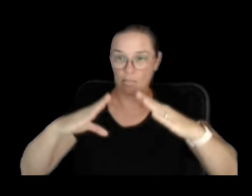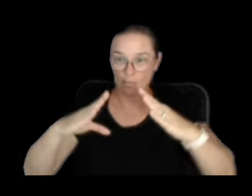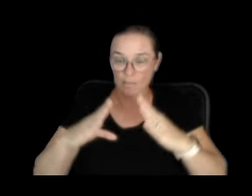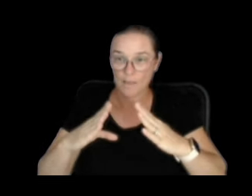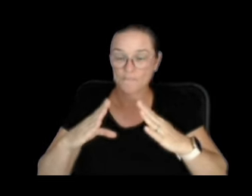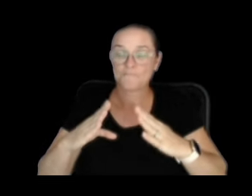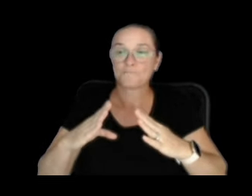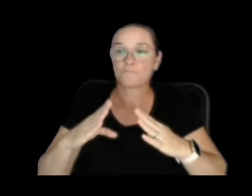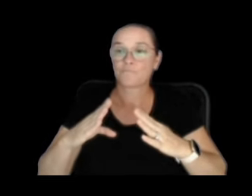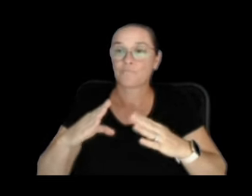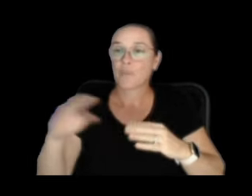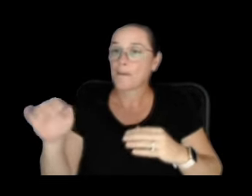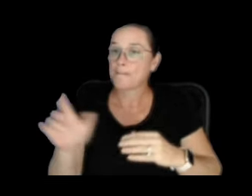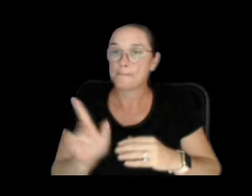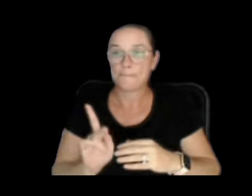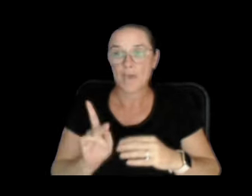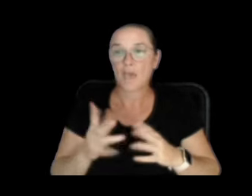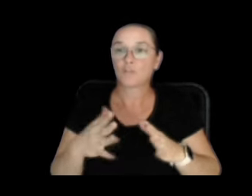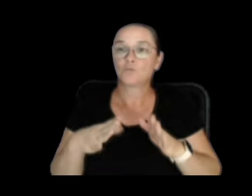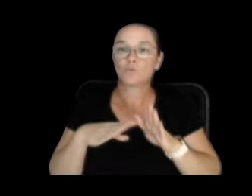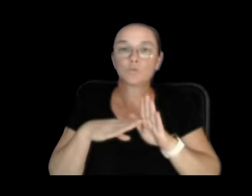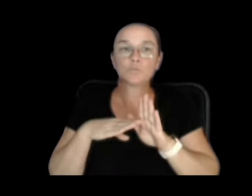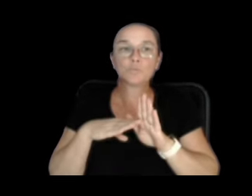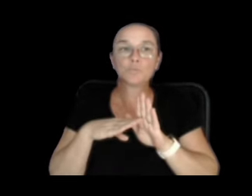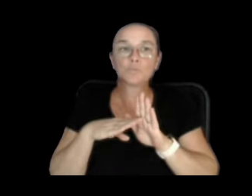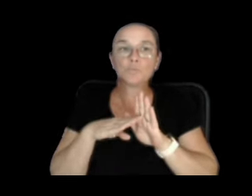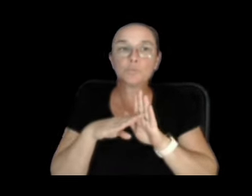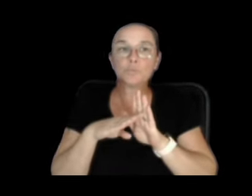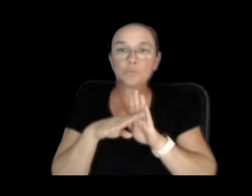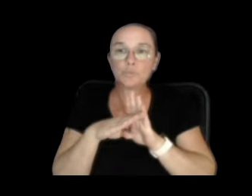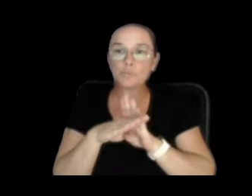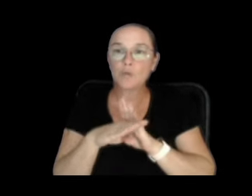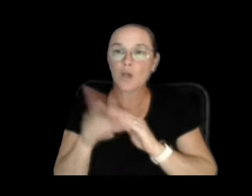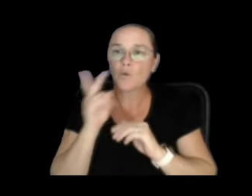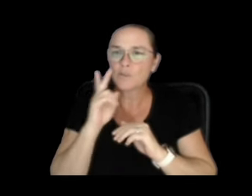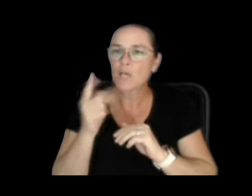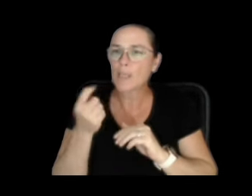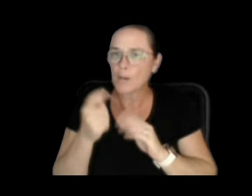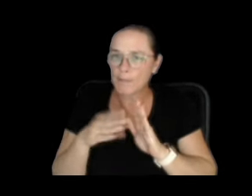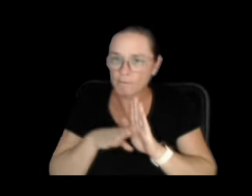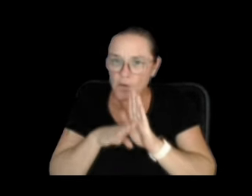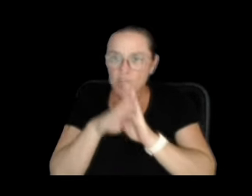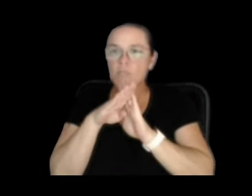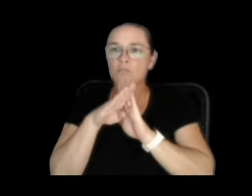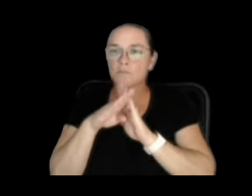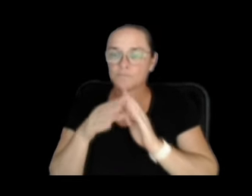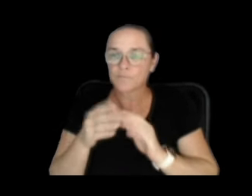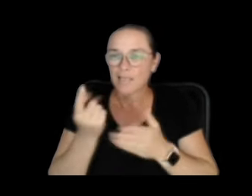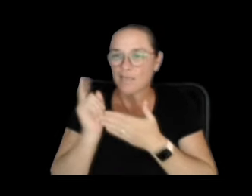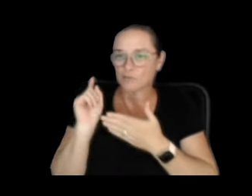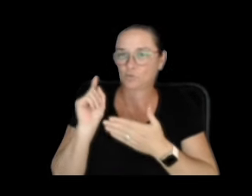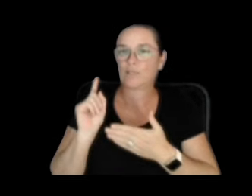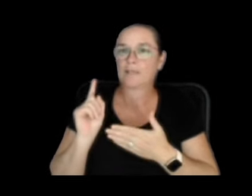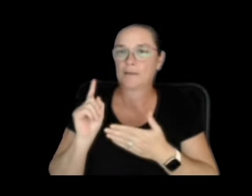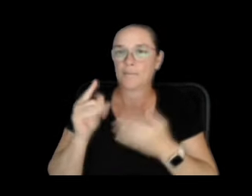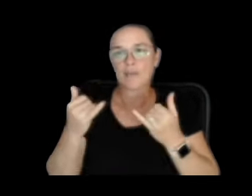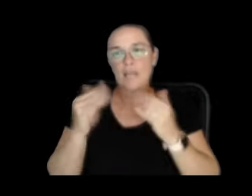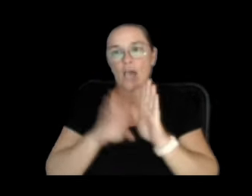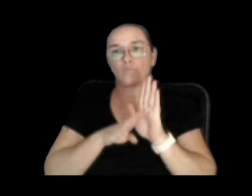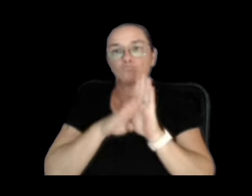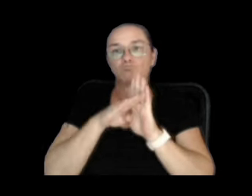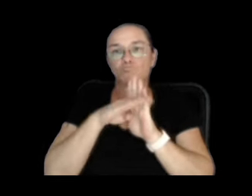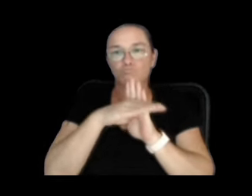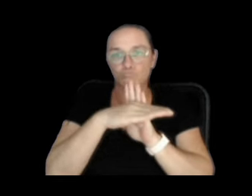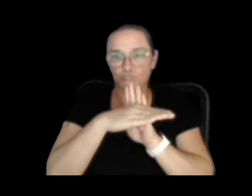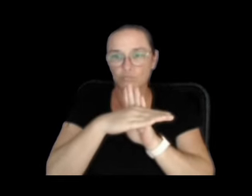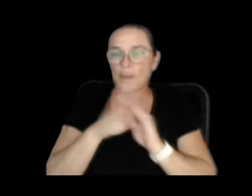normal gradual inflation after seeing a little bit of a steeper adjustment last week. So back to our regular